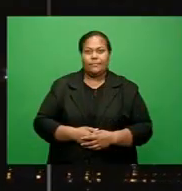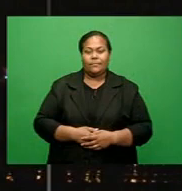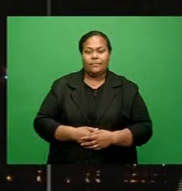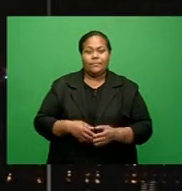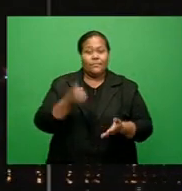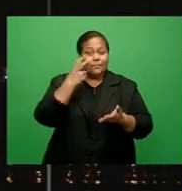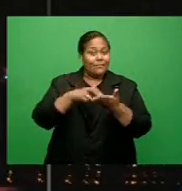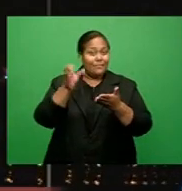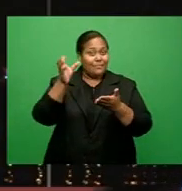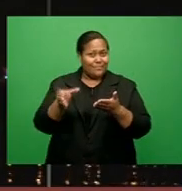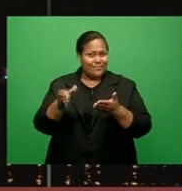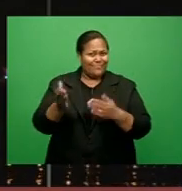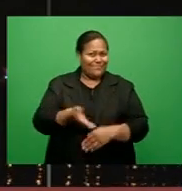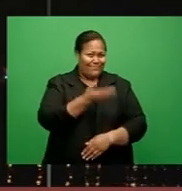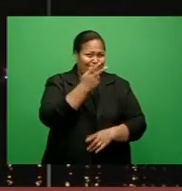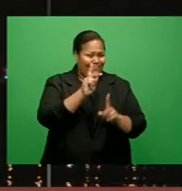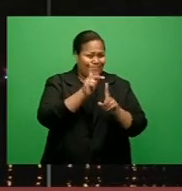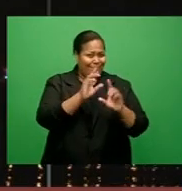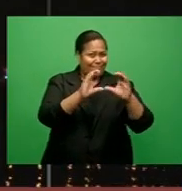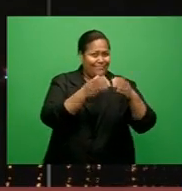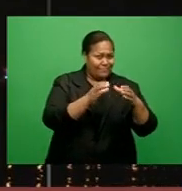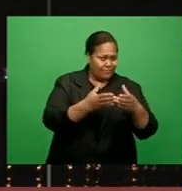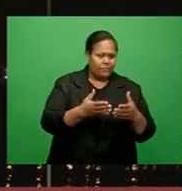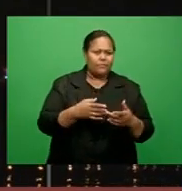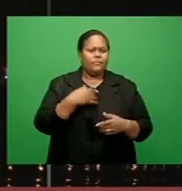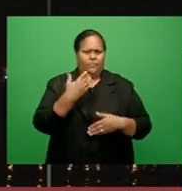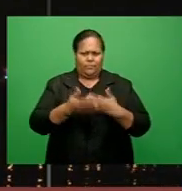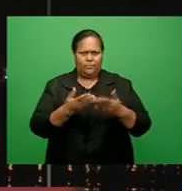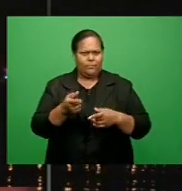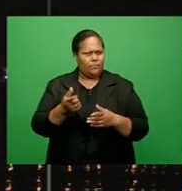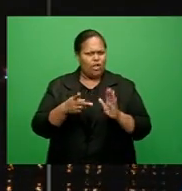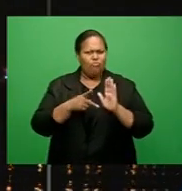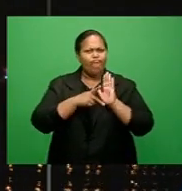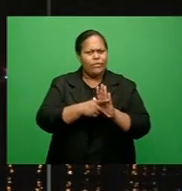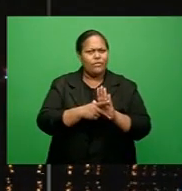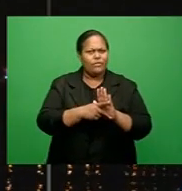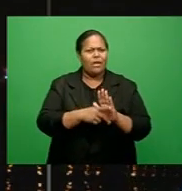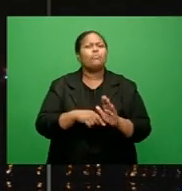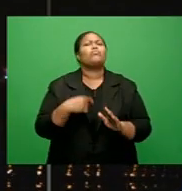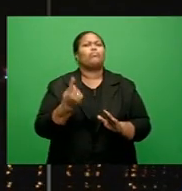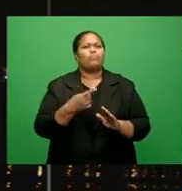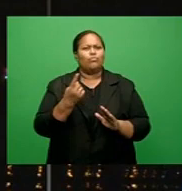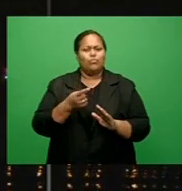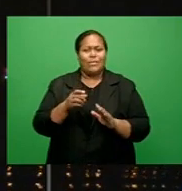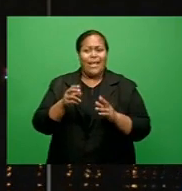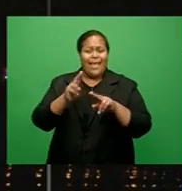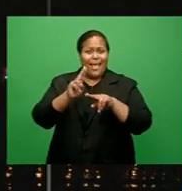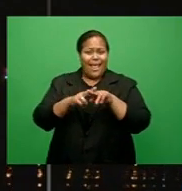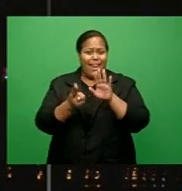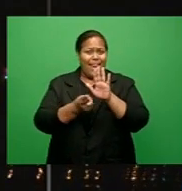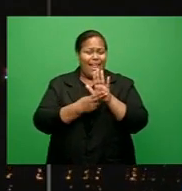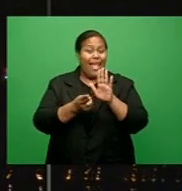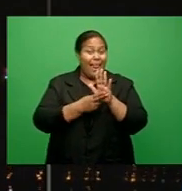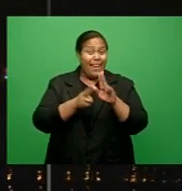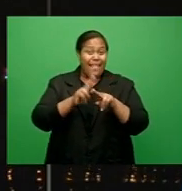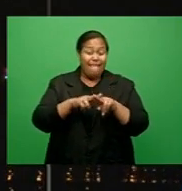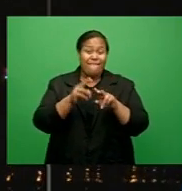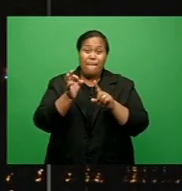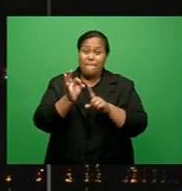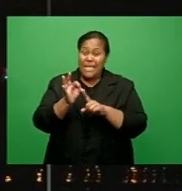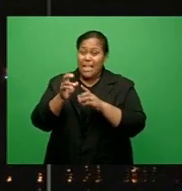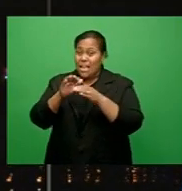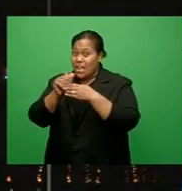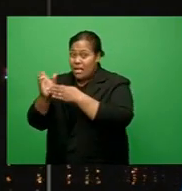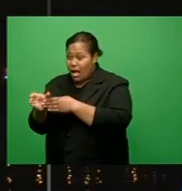The Registrar of Political Parties says he was pressured by National Federation Party leader Professor Biman Prasad's legal counsel not